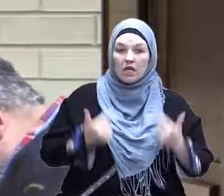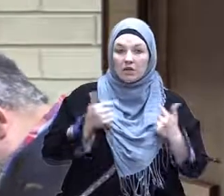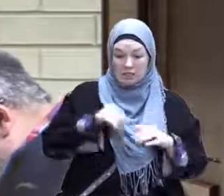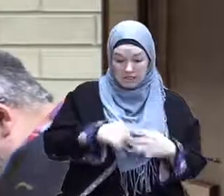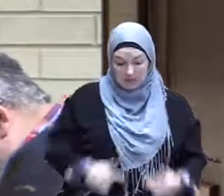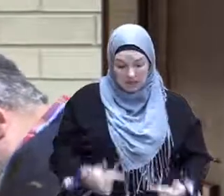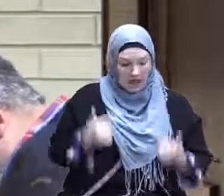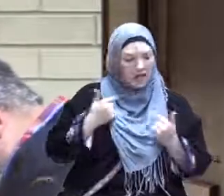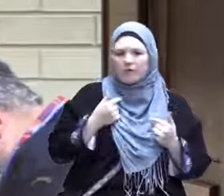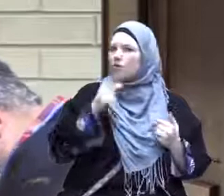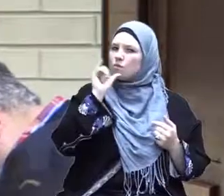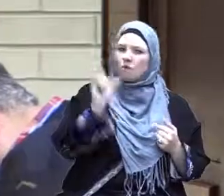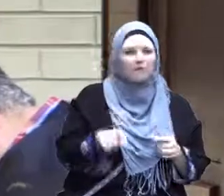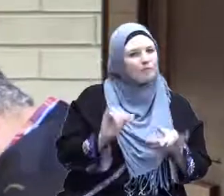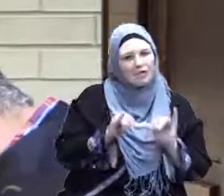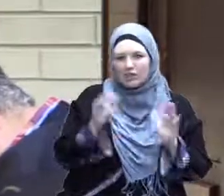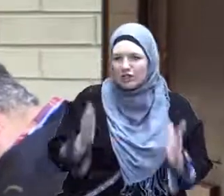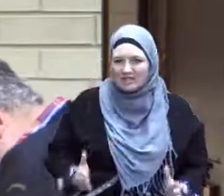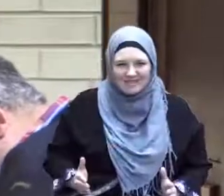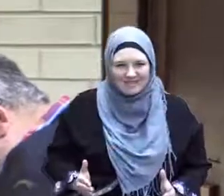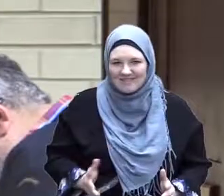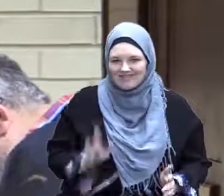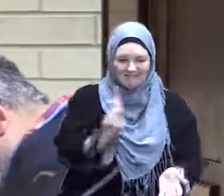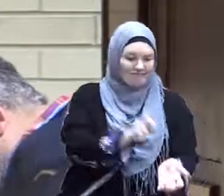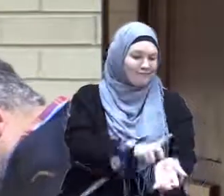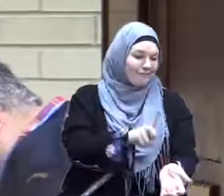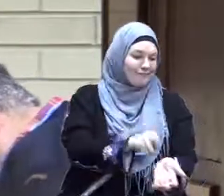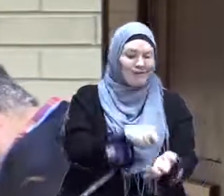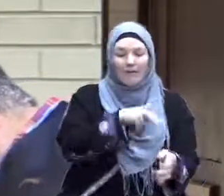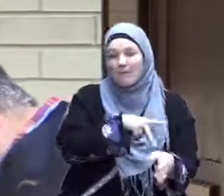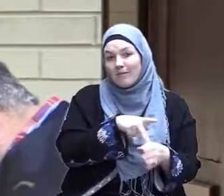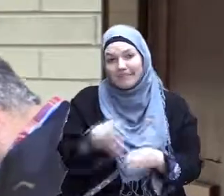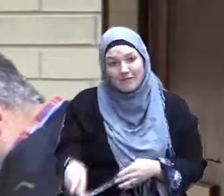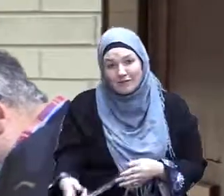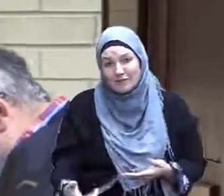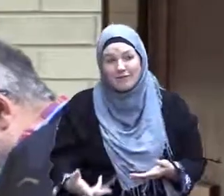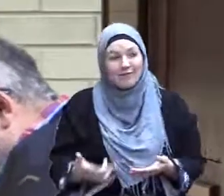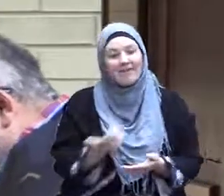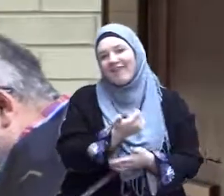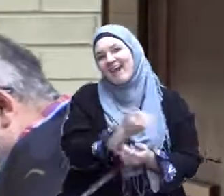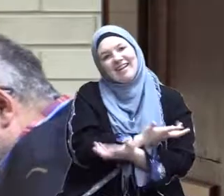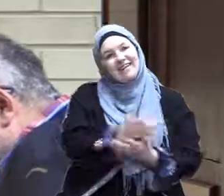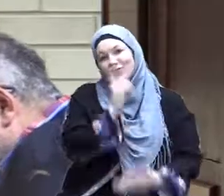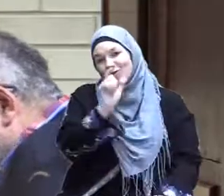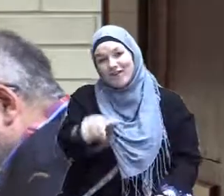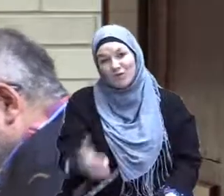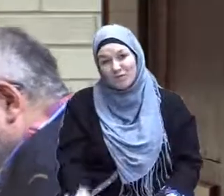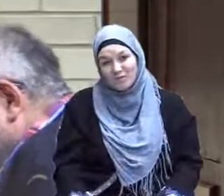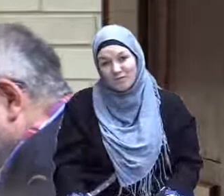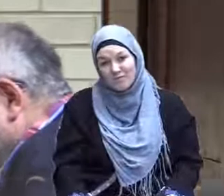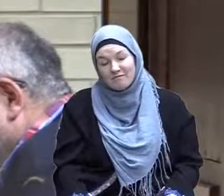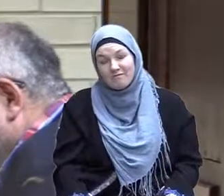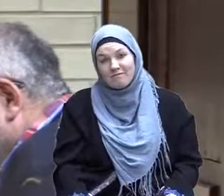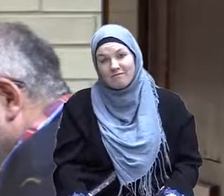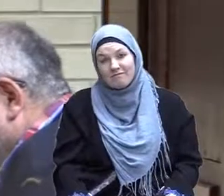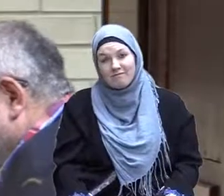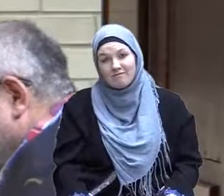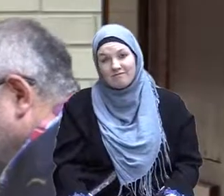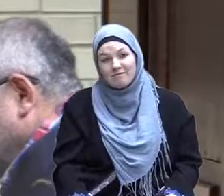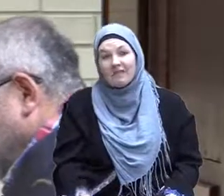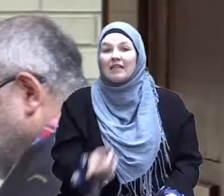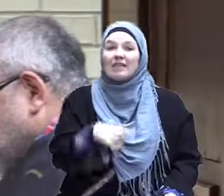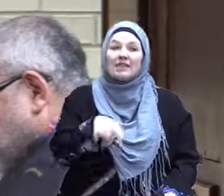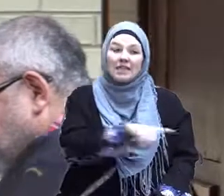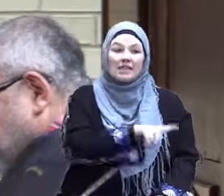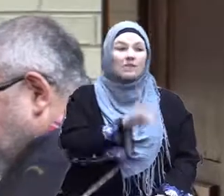life, you don't have to be an engineer, a doctor, a professional, on anything. Those are means to